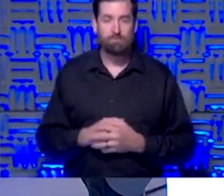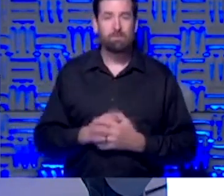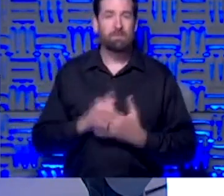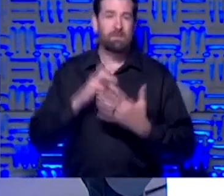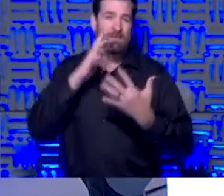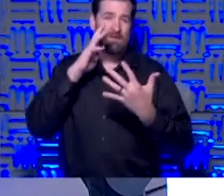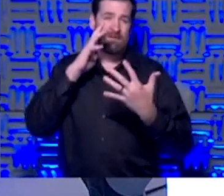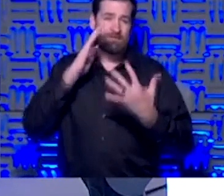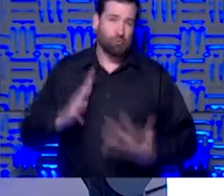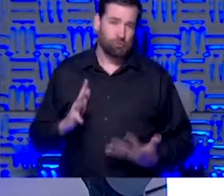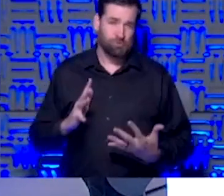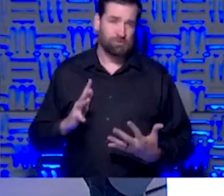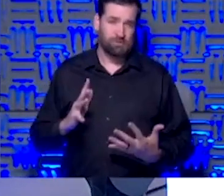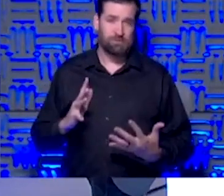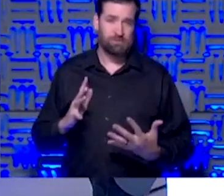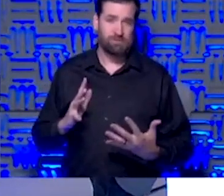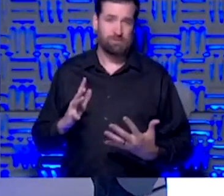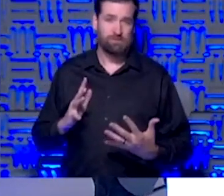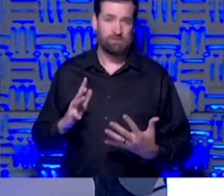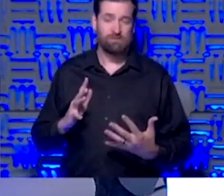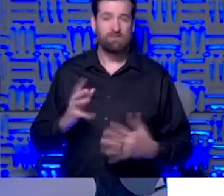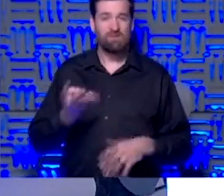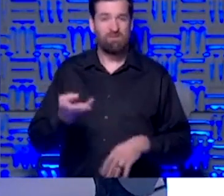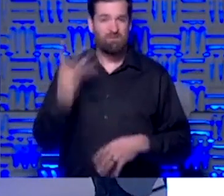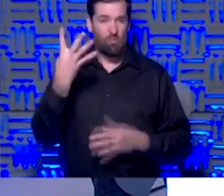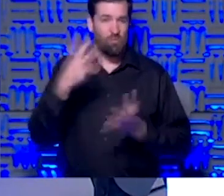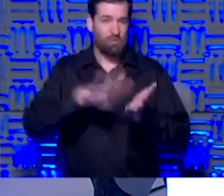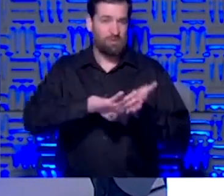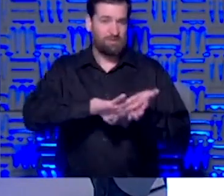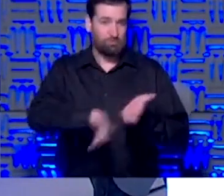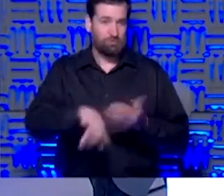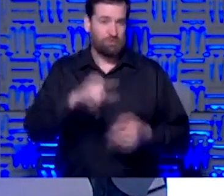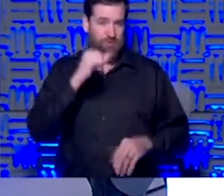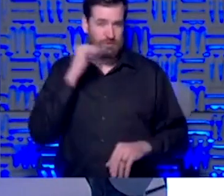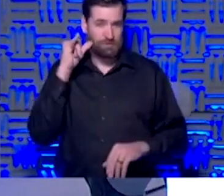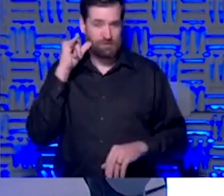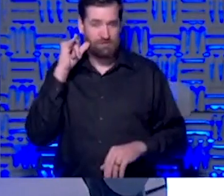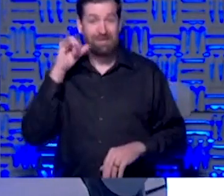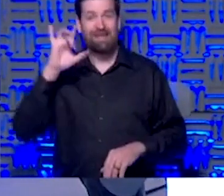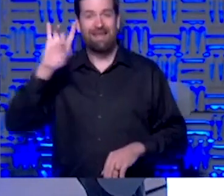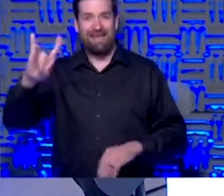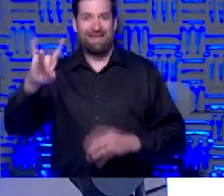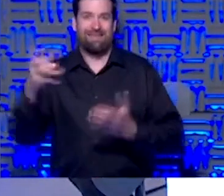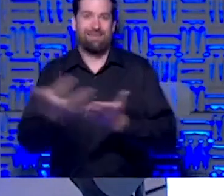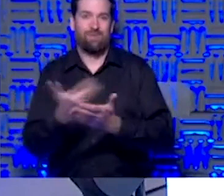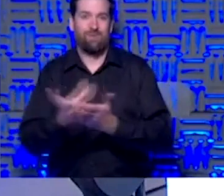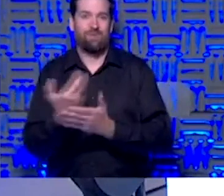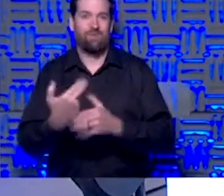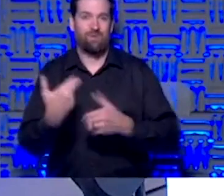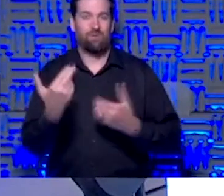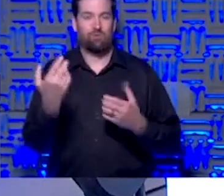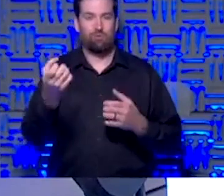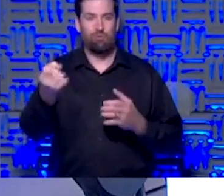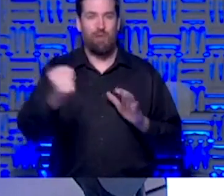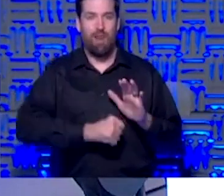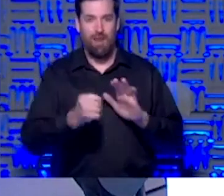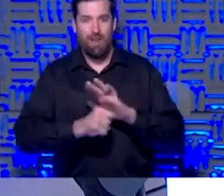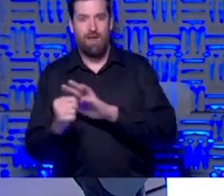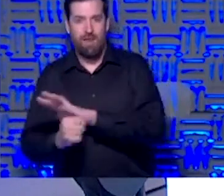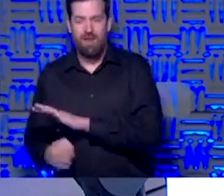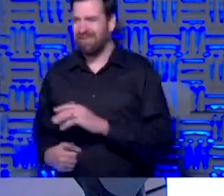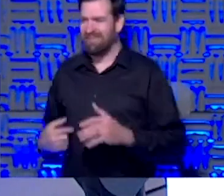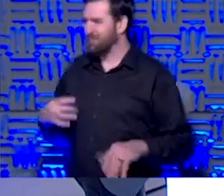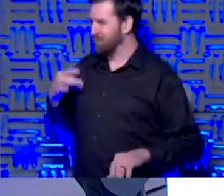Unfortunately, the bad thing about this is we did have 4 discharges yesterday, but we had 8 new admissions. Ouch. So I don't like